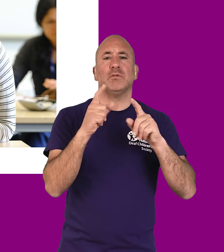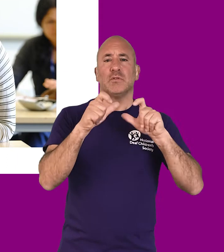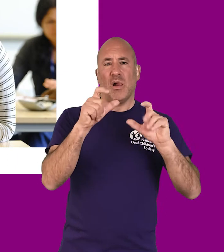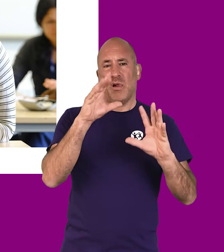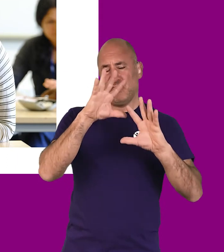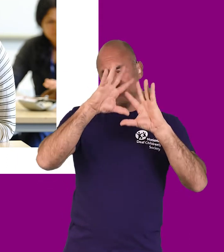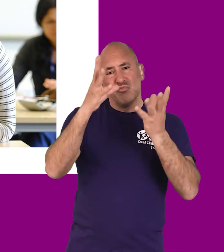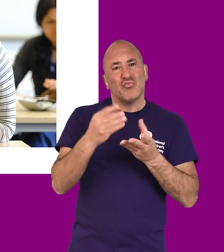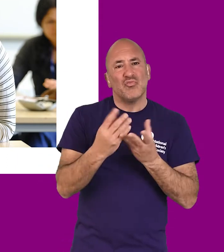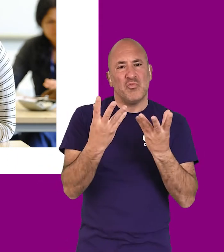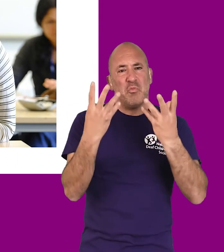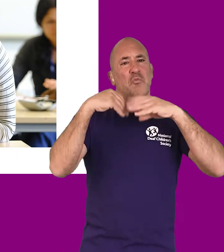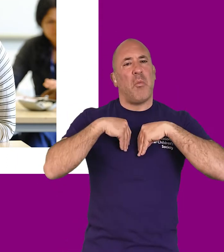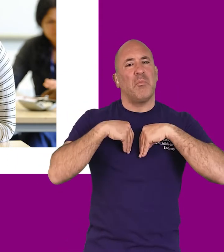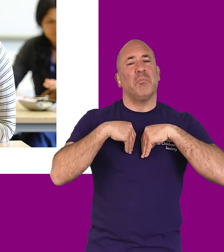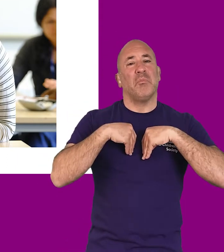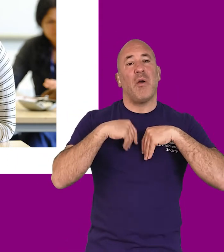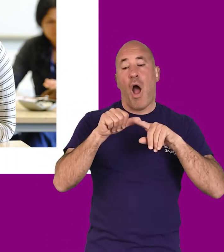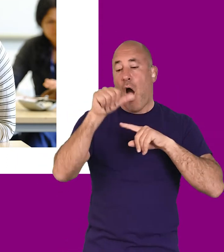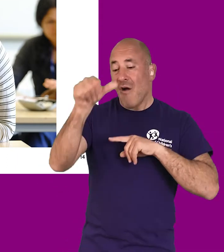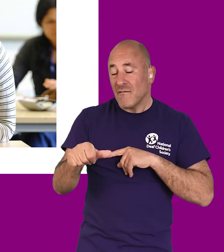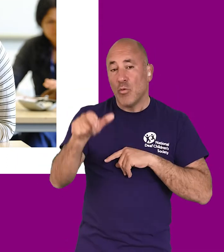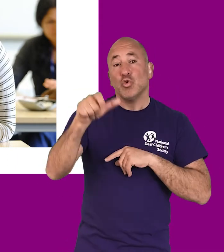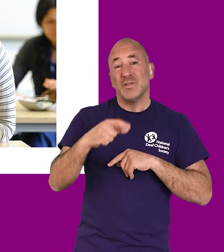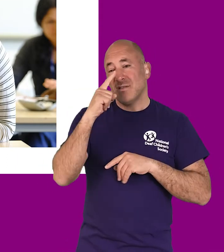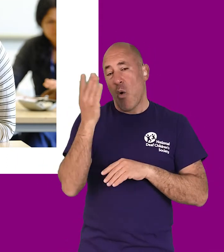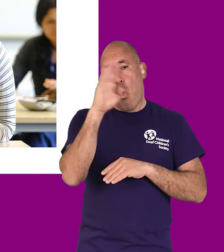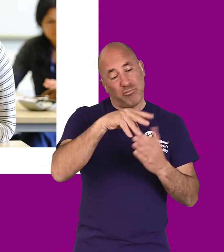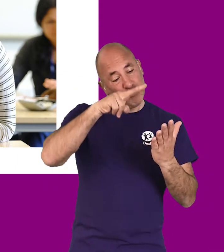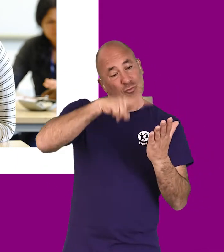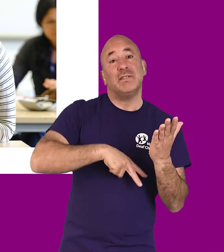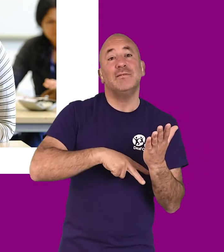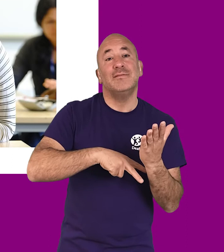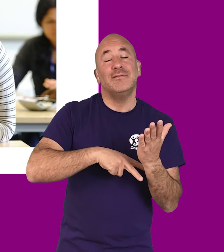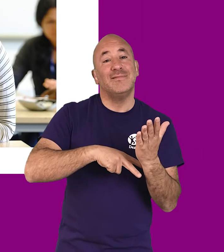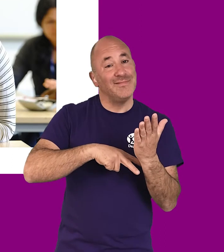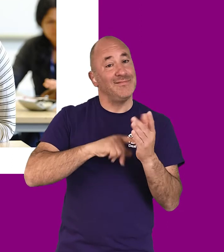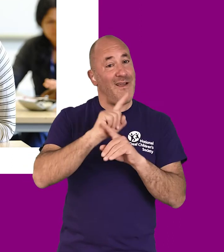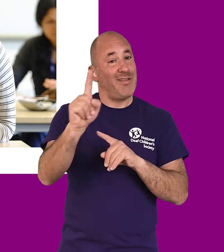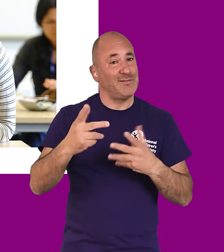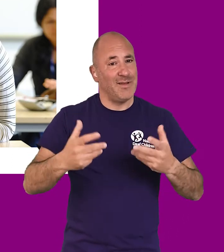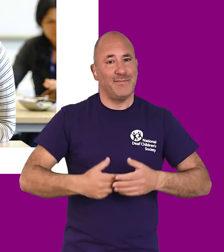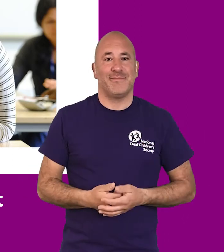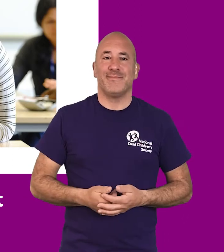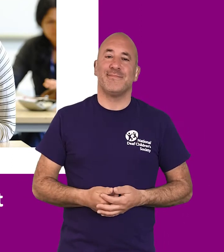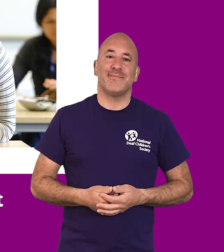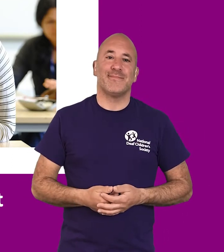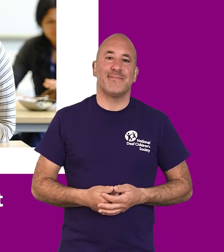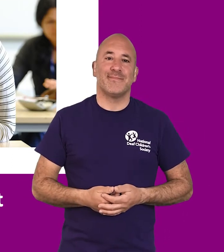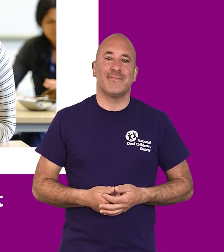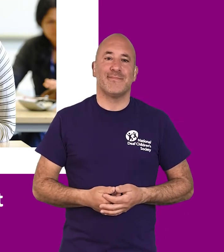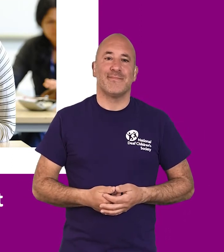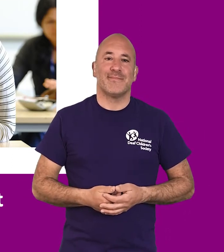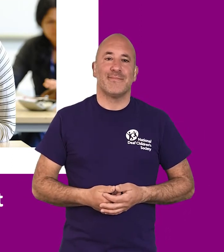a verbatim account, so not every word is captured, but it still provide a comprehensive account of what's